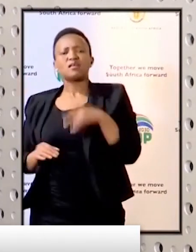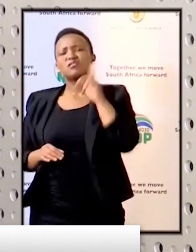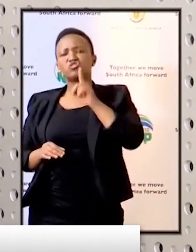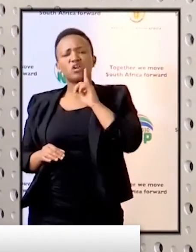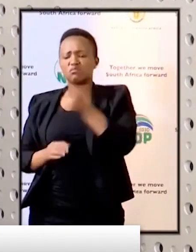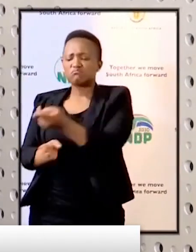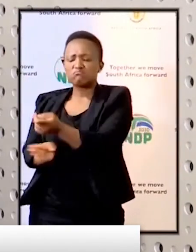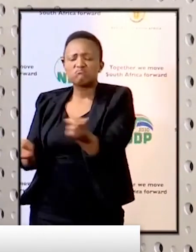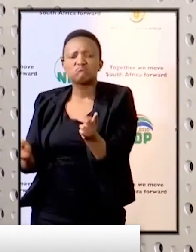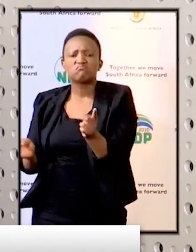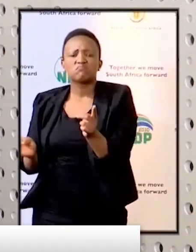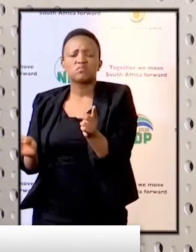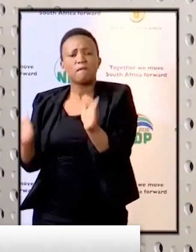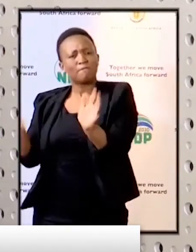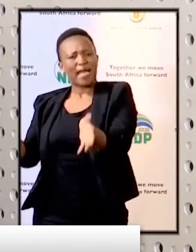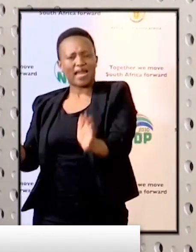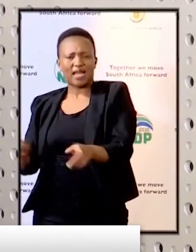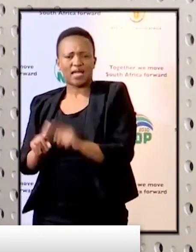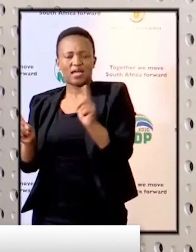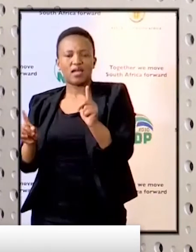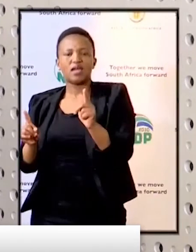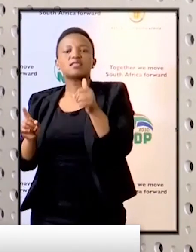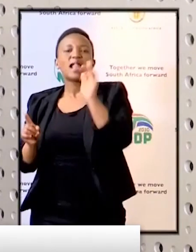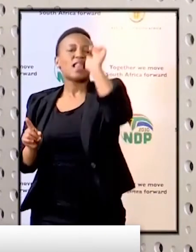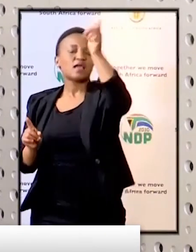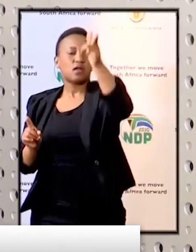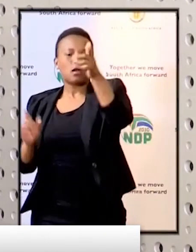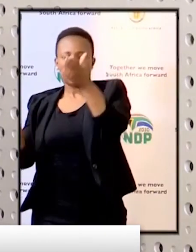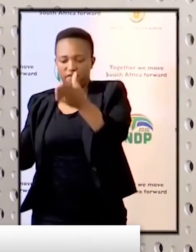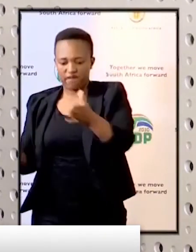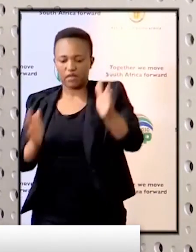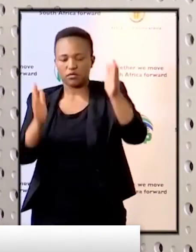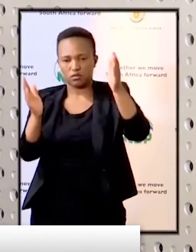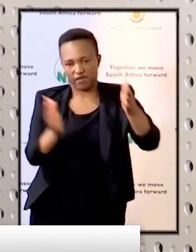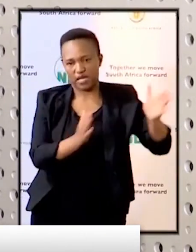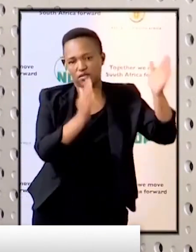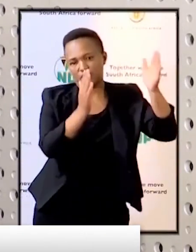to themselves, and we will only phase in the other grades as and when we are prepared.